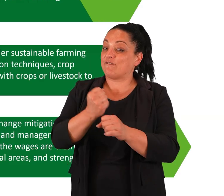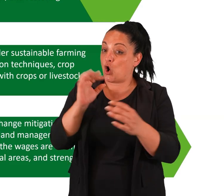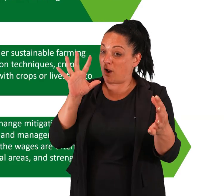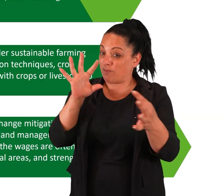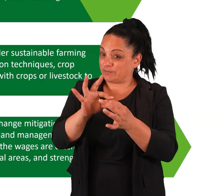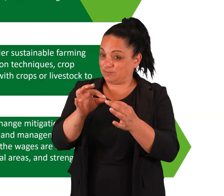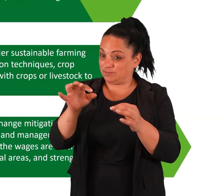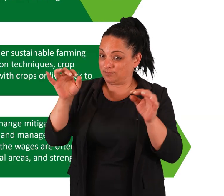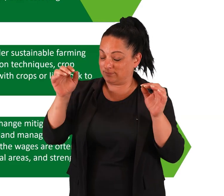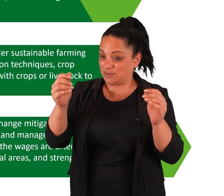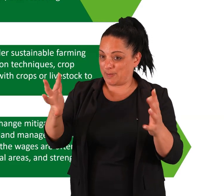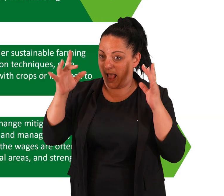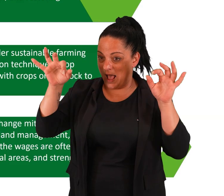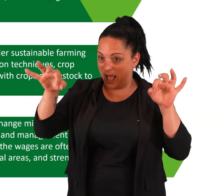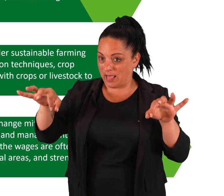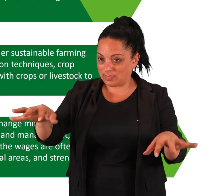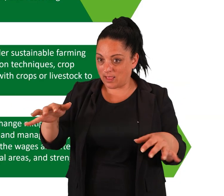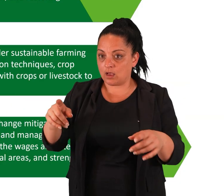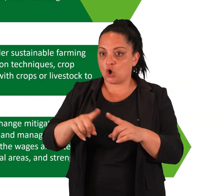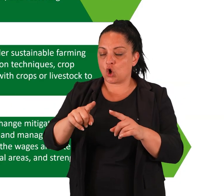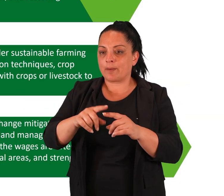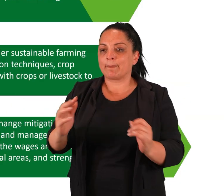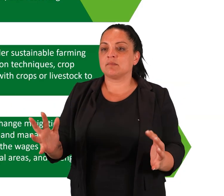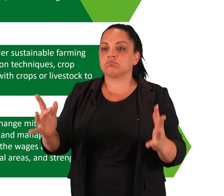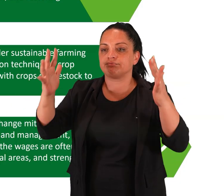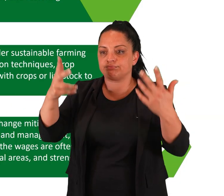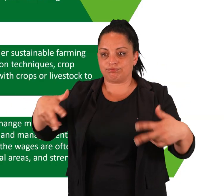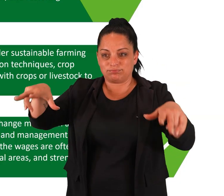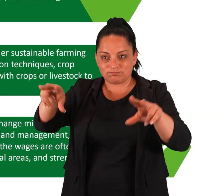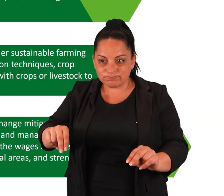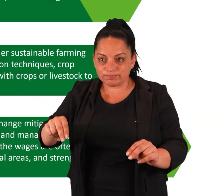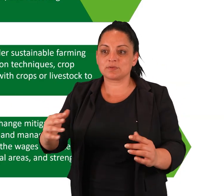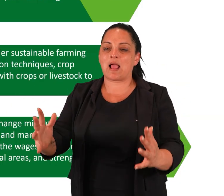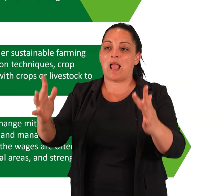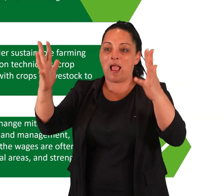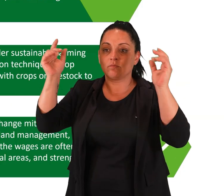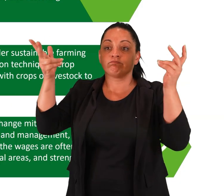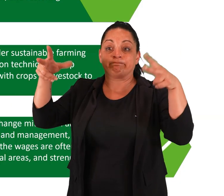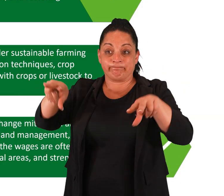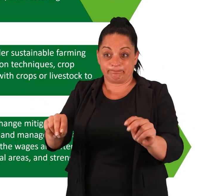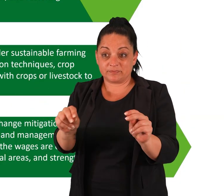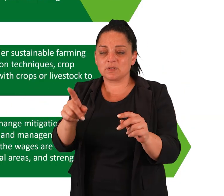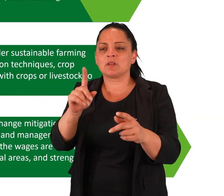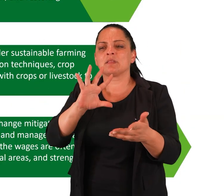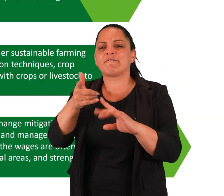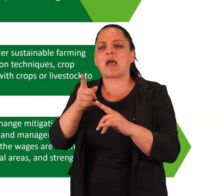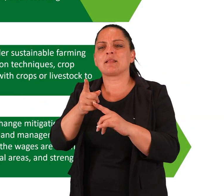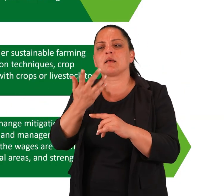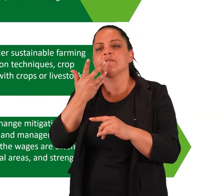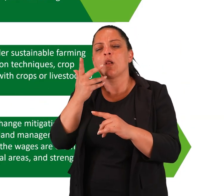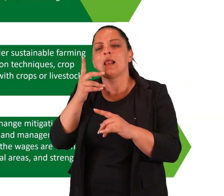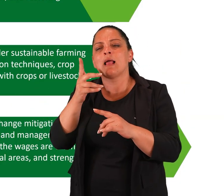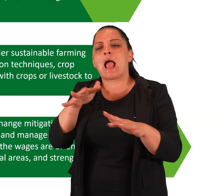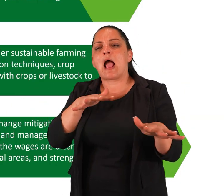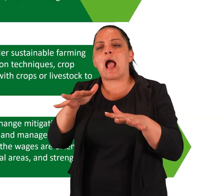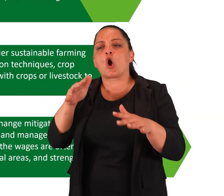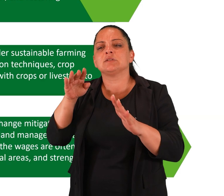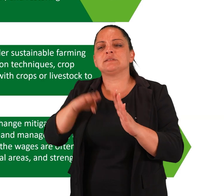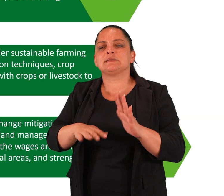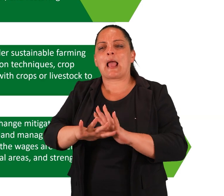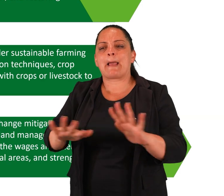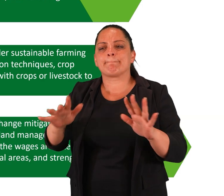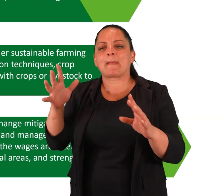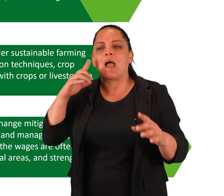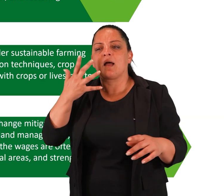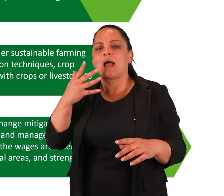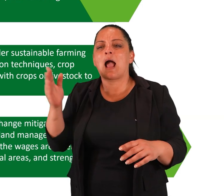Planting-related jobs, such as afforestation and reforestation, focus on restoring ecosystems, capturing carbon, and